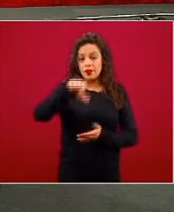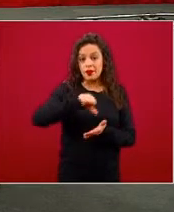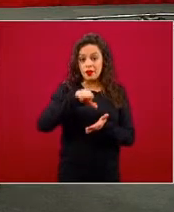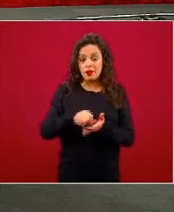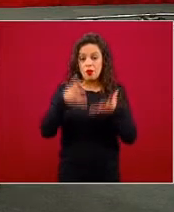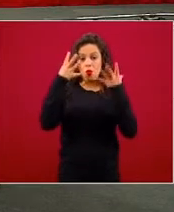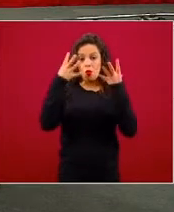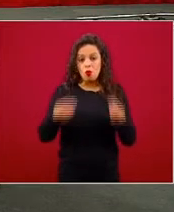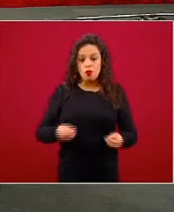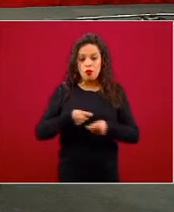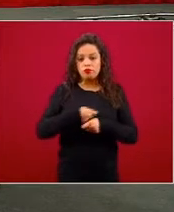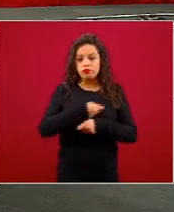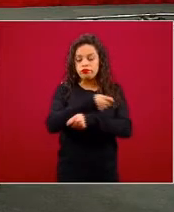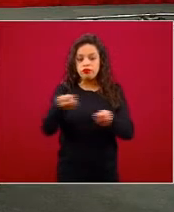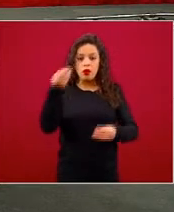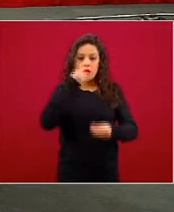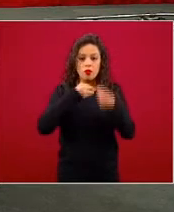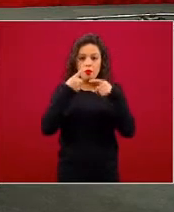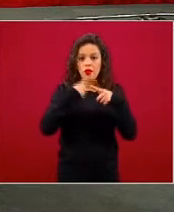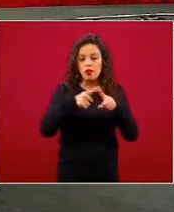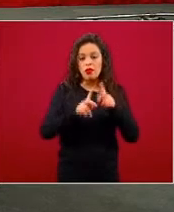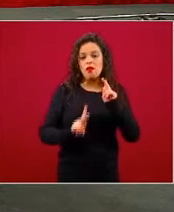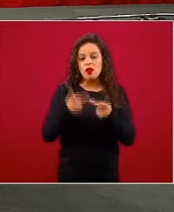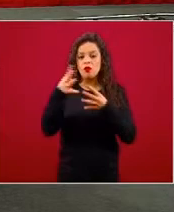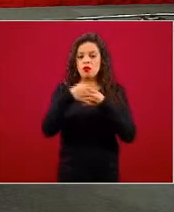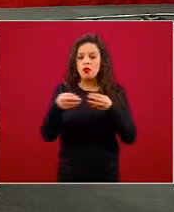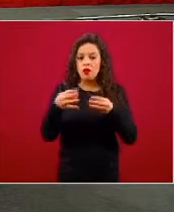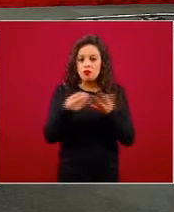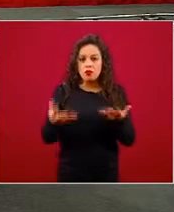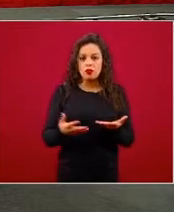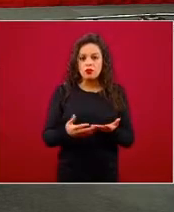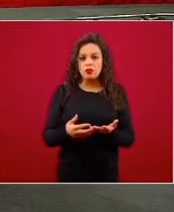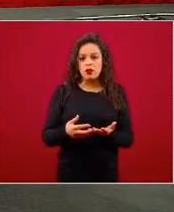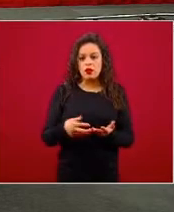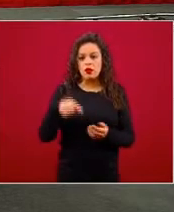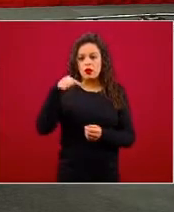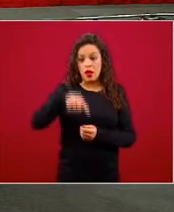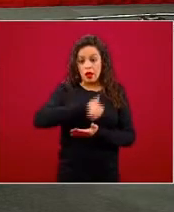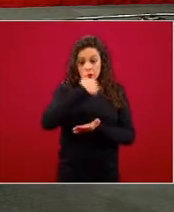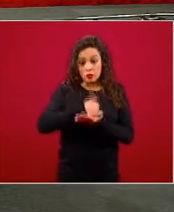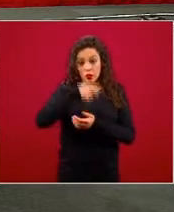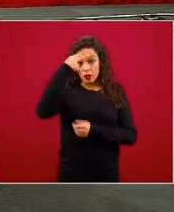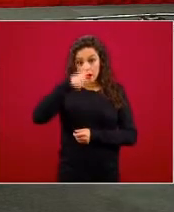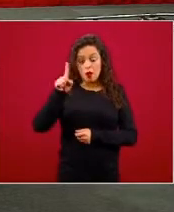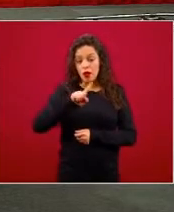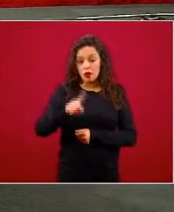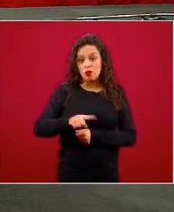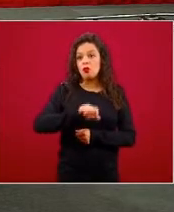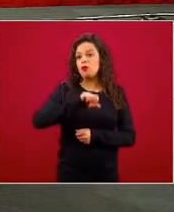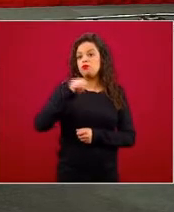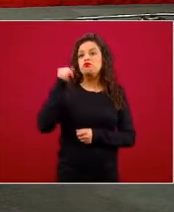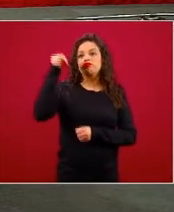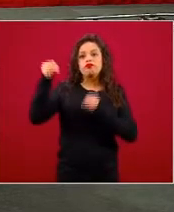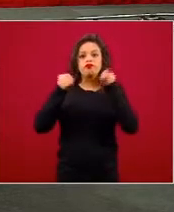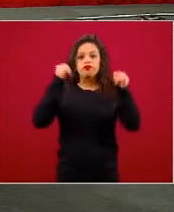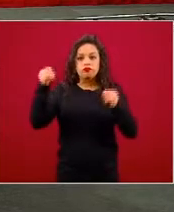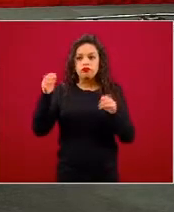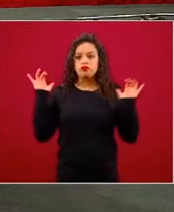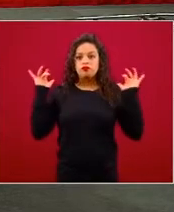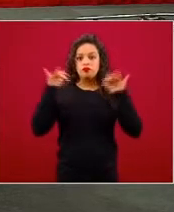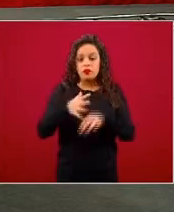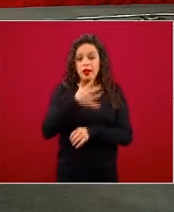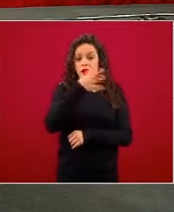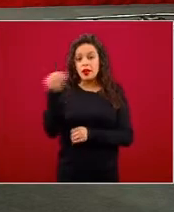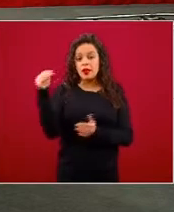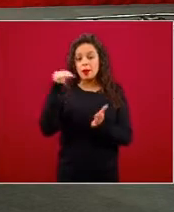provide food for not only Mexico City, but the regional center of the zone.